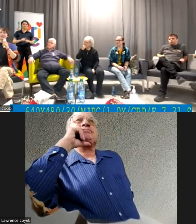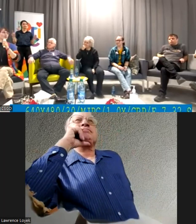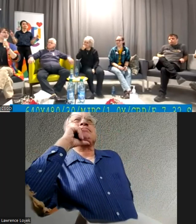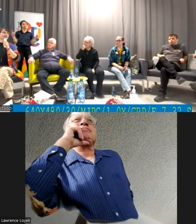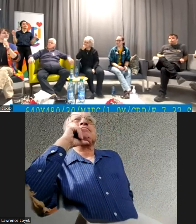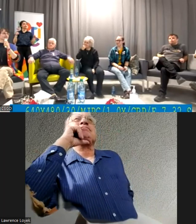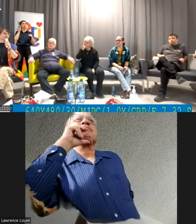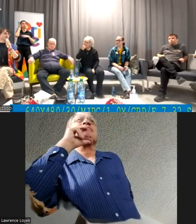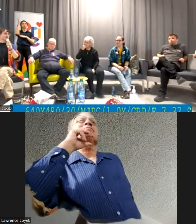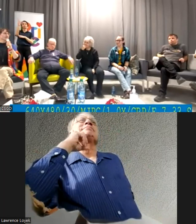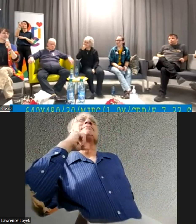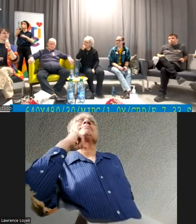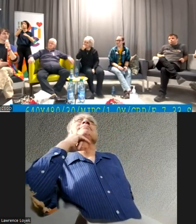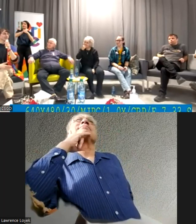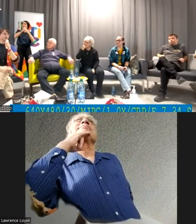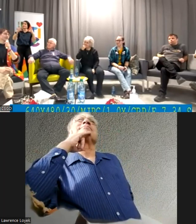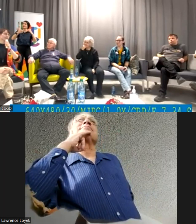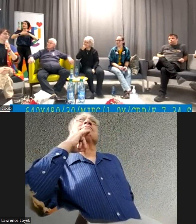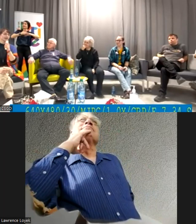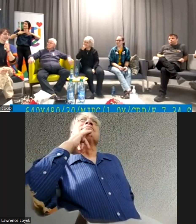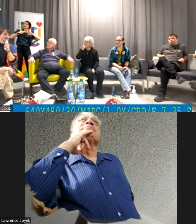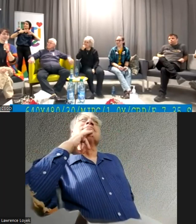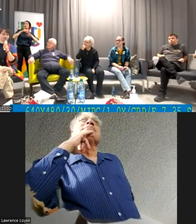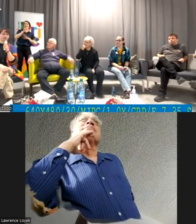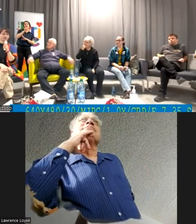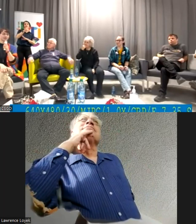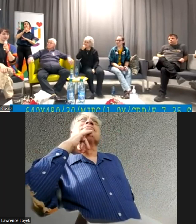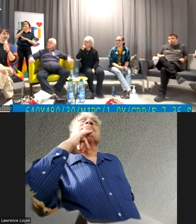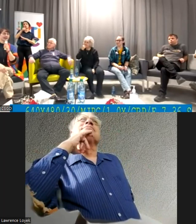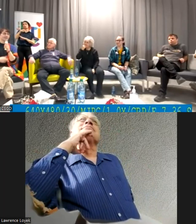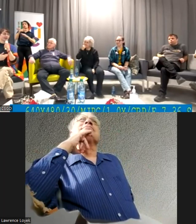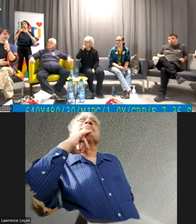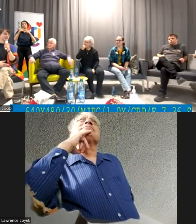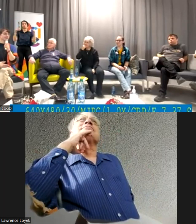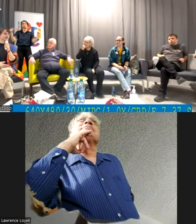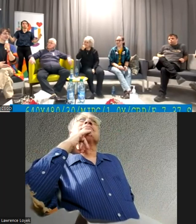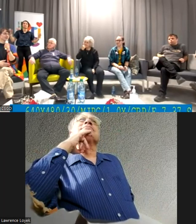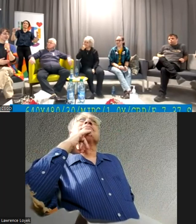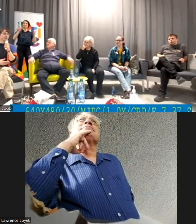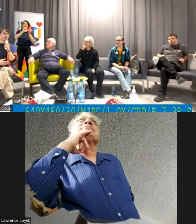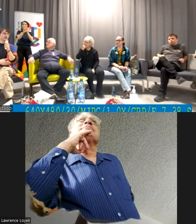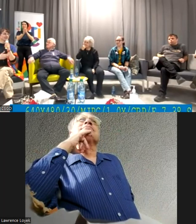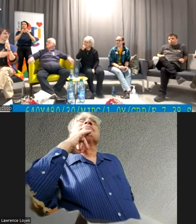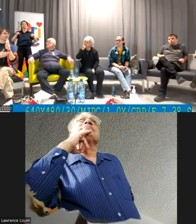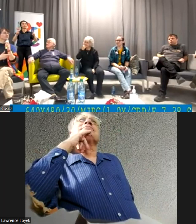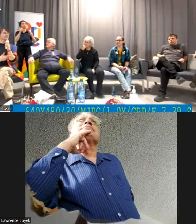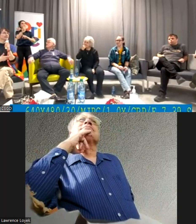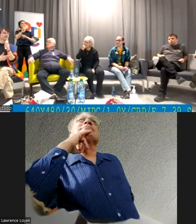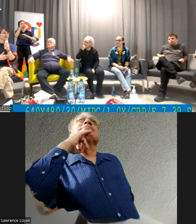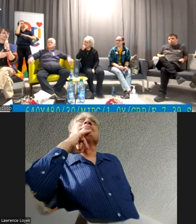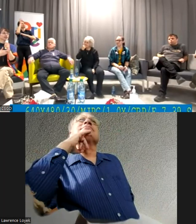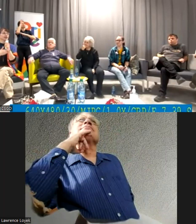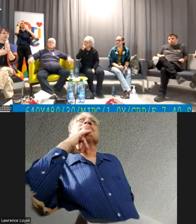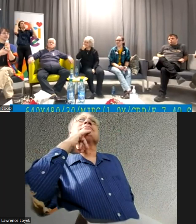like 20 years in the future just because things change for you. I think it's important to have that grace for yourself to not know, because that's something that's